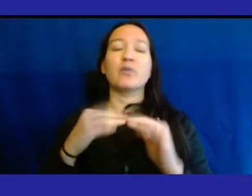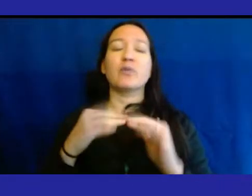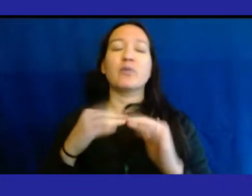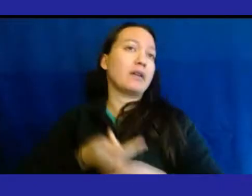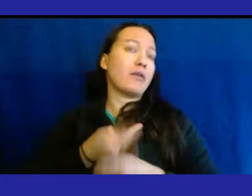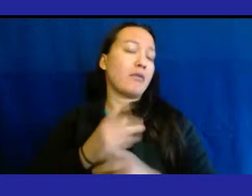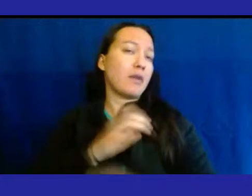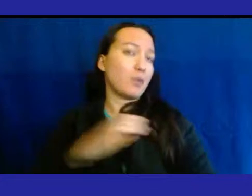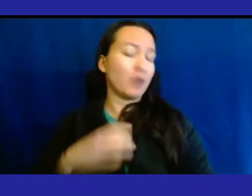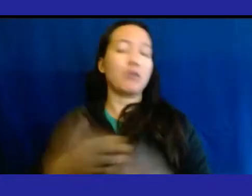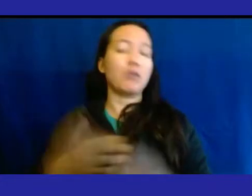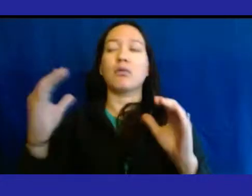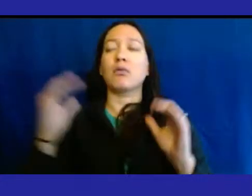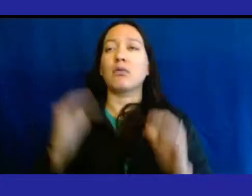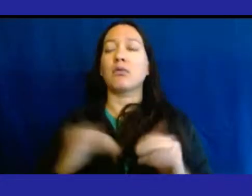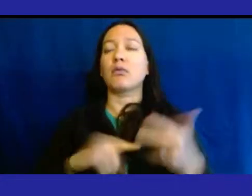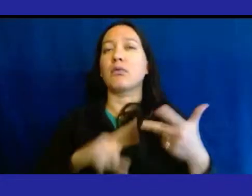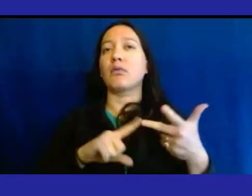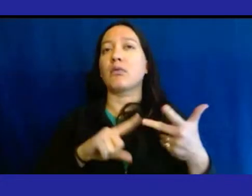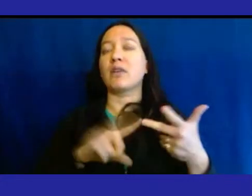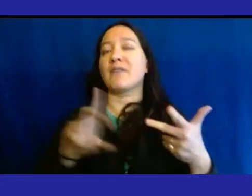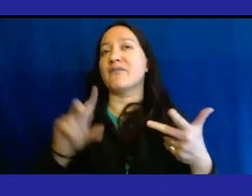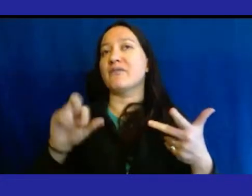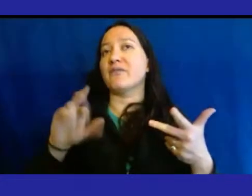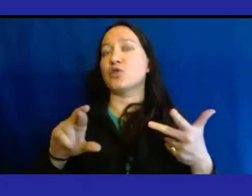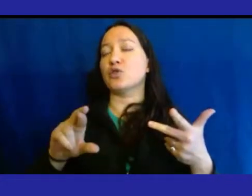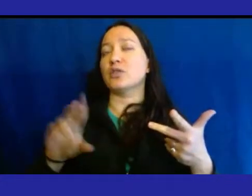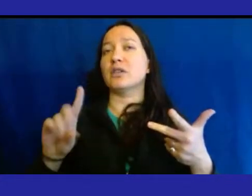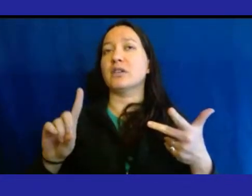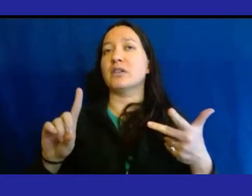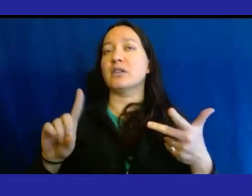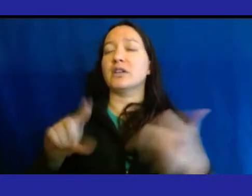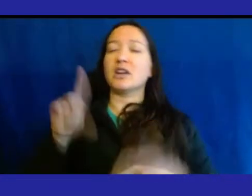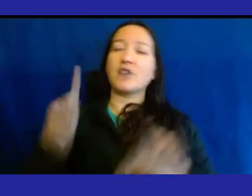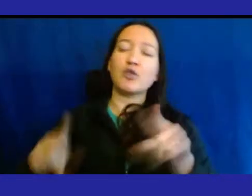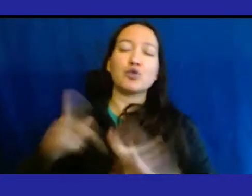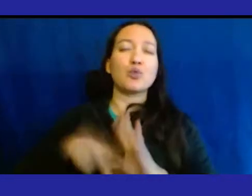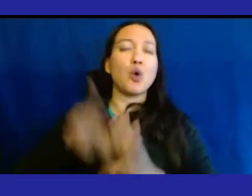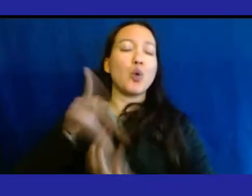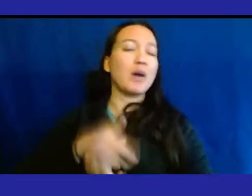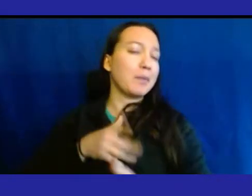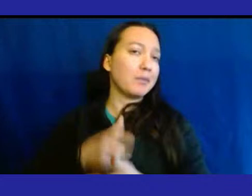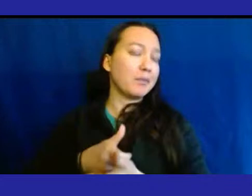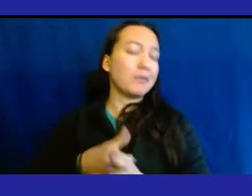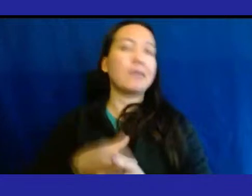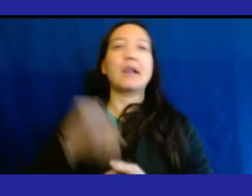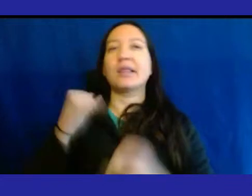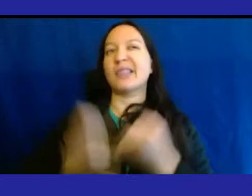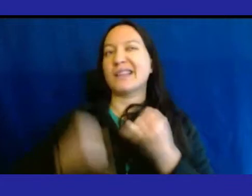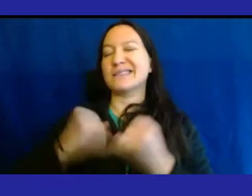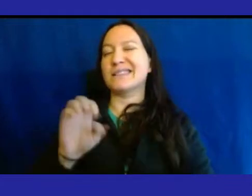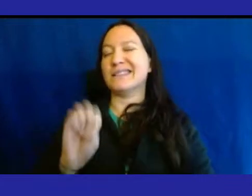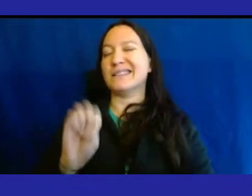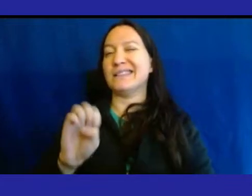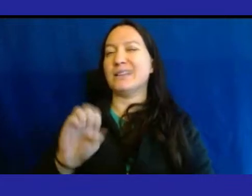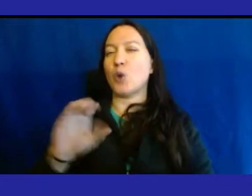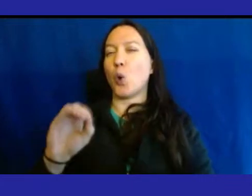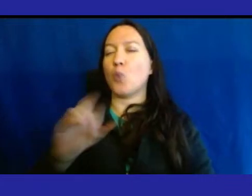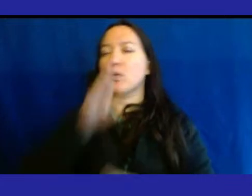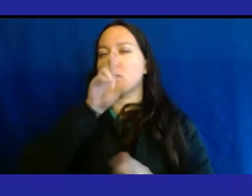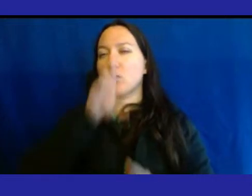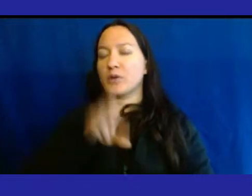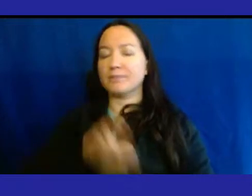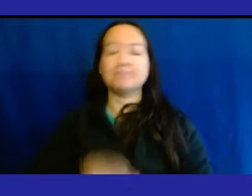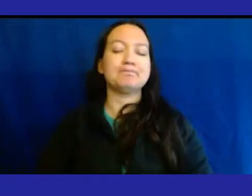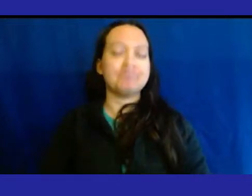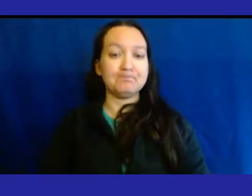followed by our Vendor Diversity Program update, and lastly, we will close off with our EEO report.